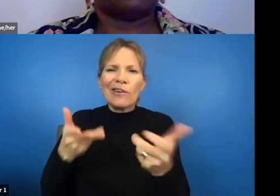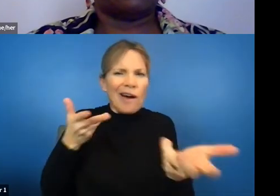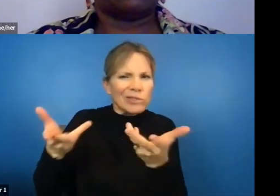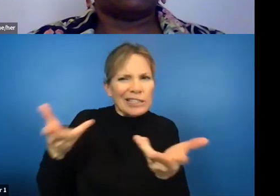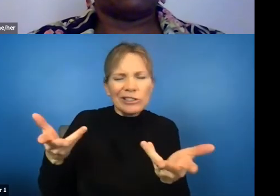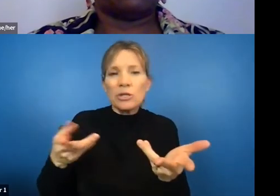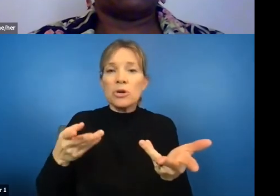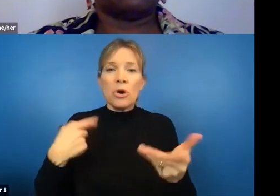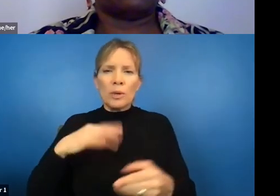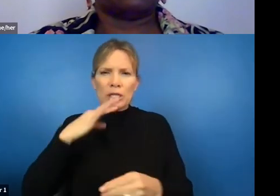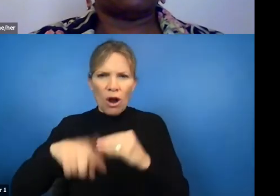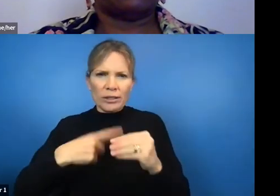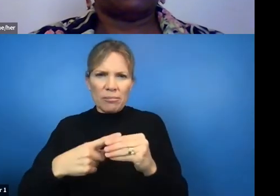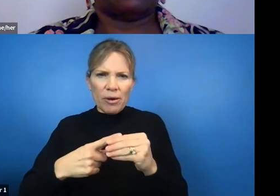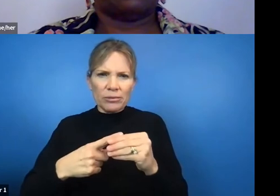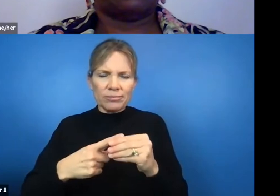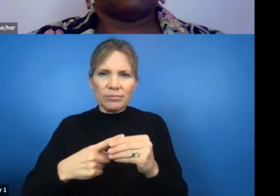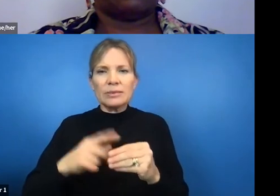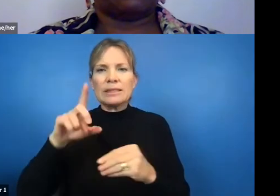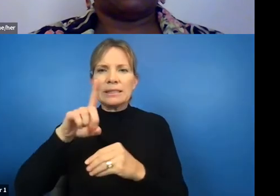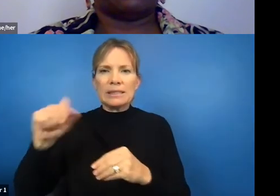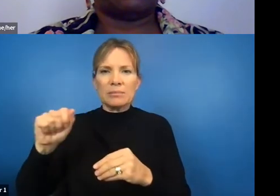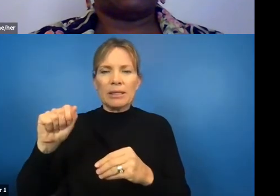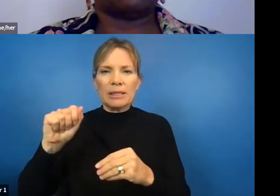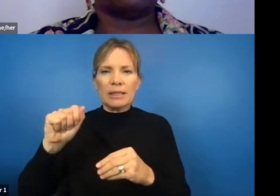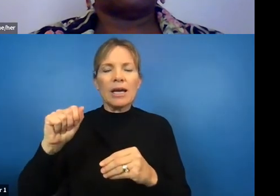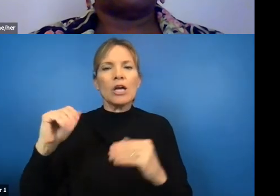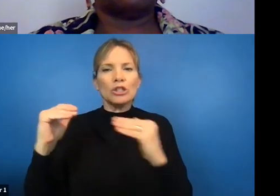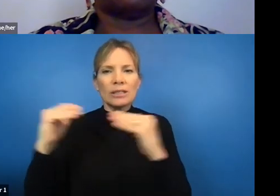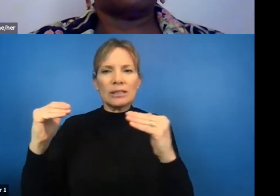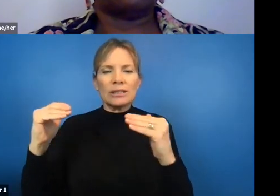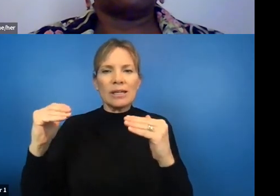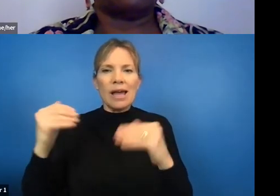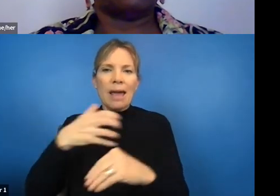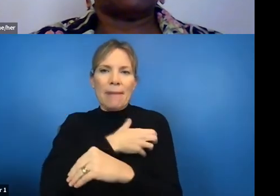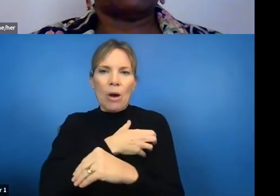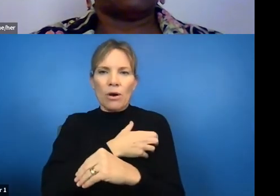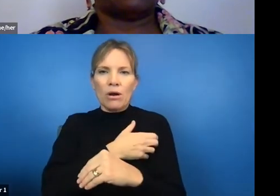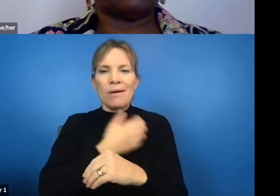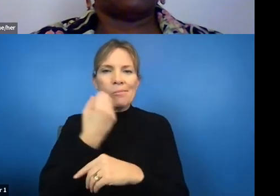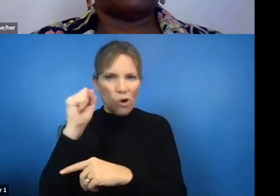to talk about the disability justice and power movement.